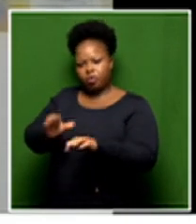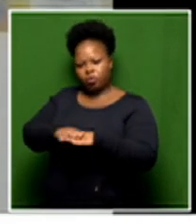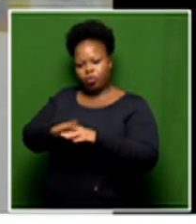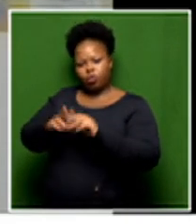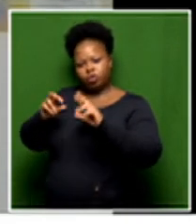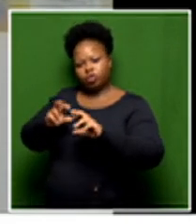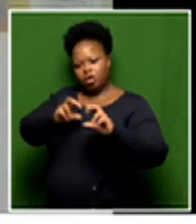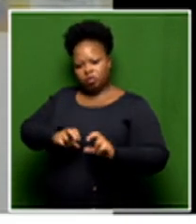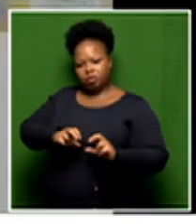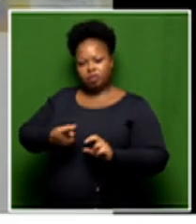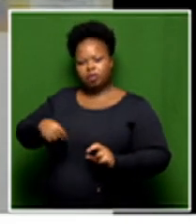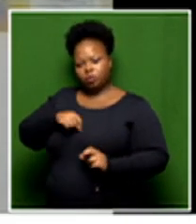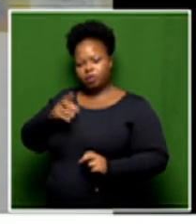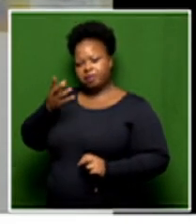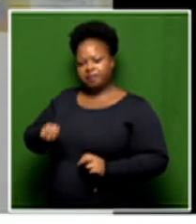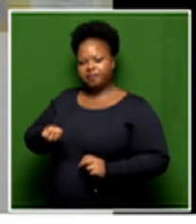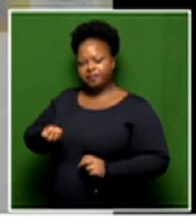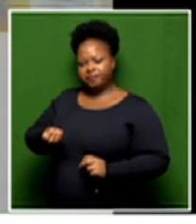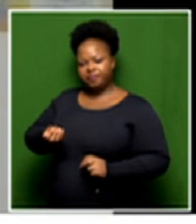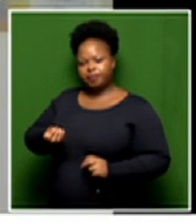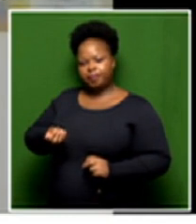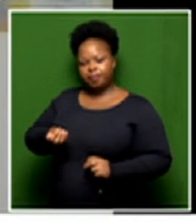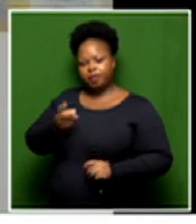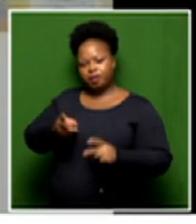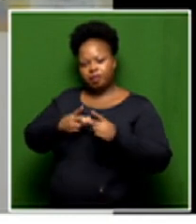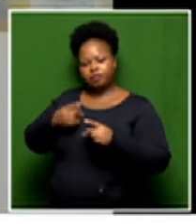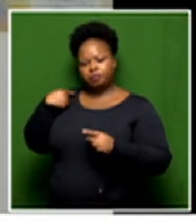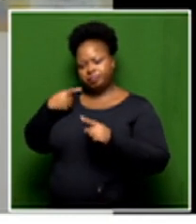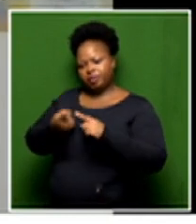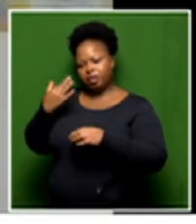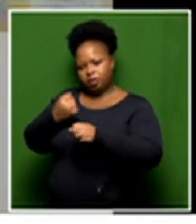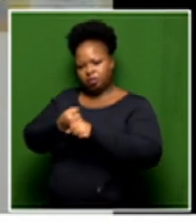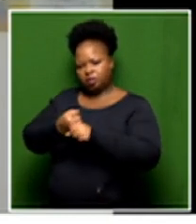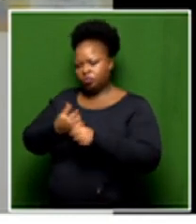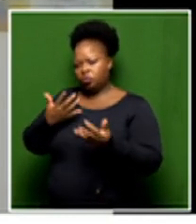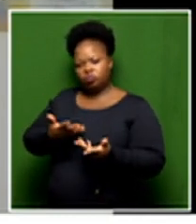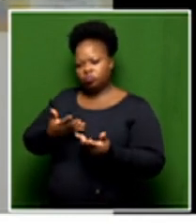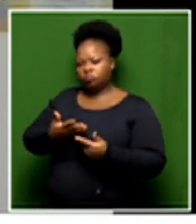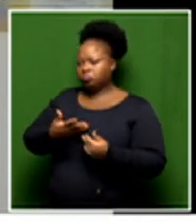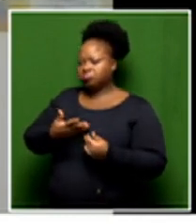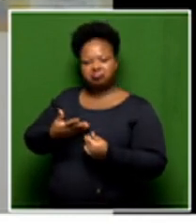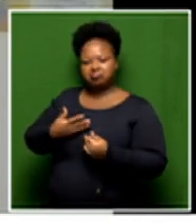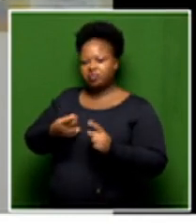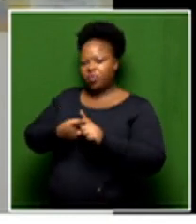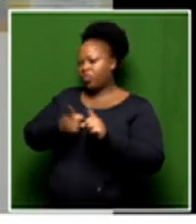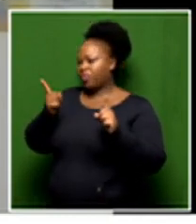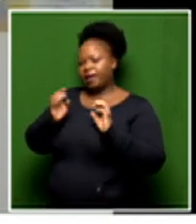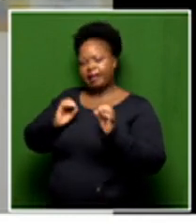the research that we have been conducting over the past year. So none of that has gone off